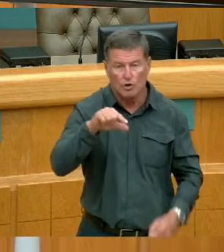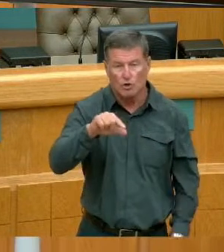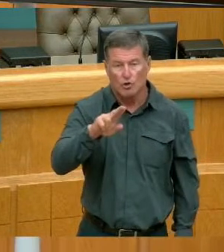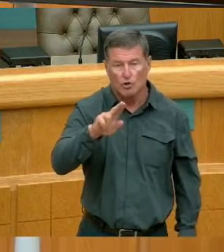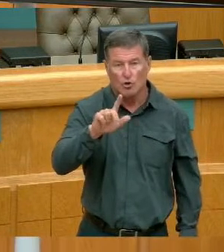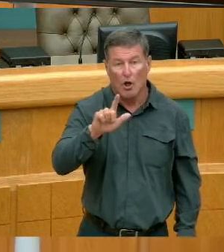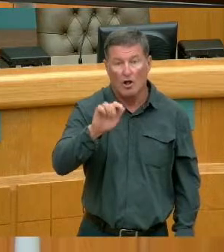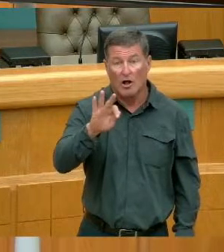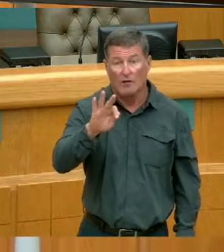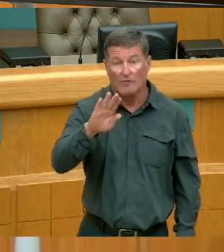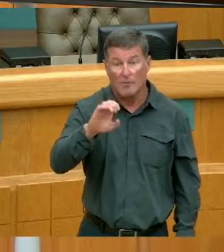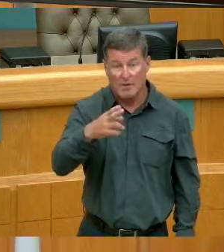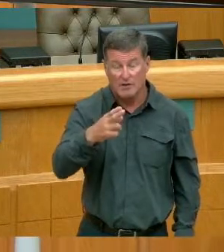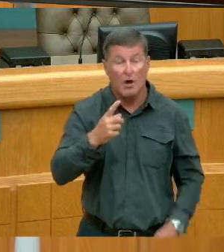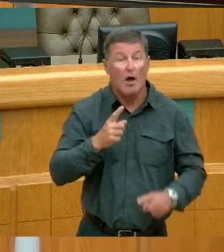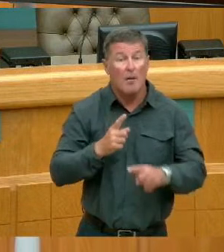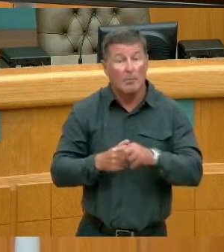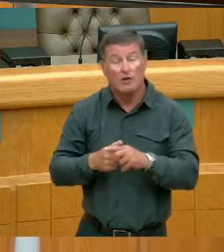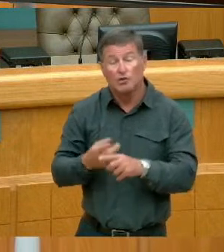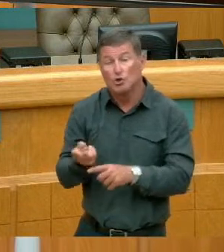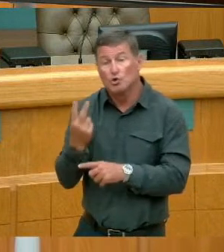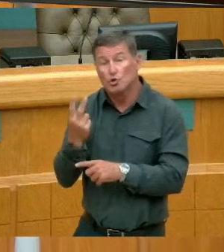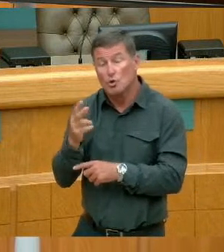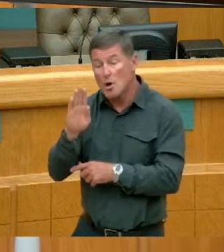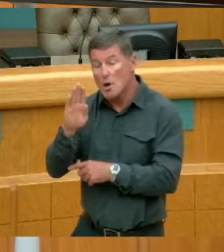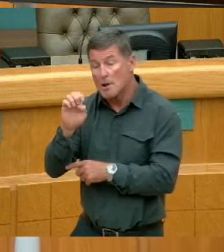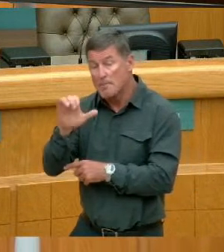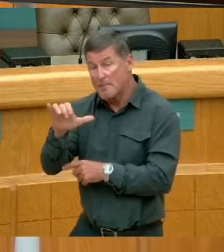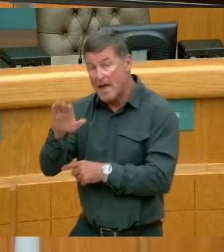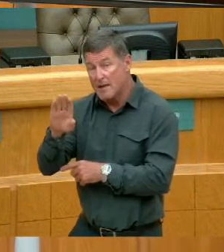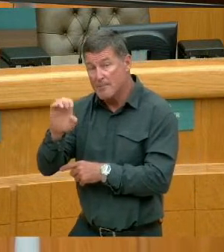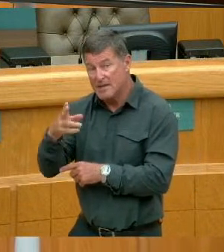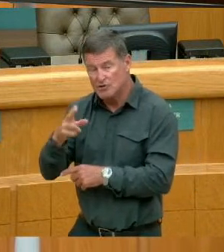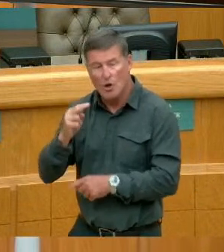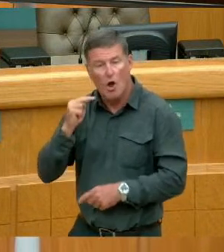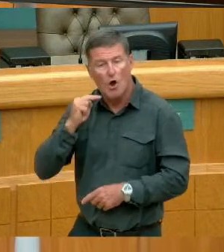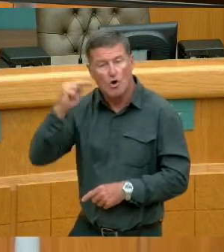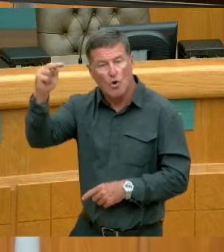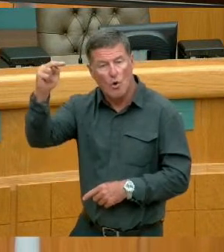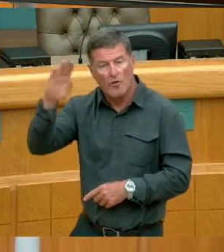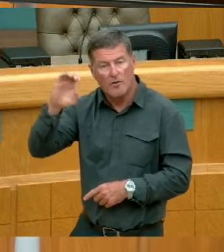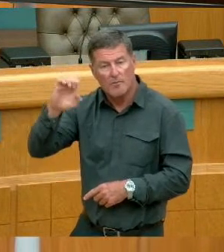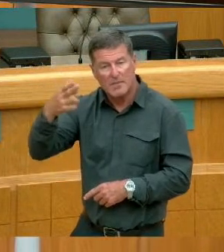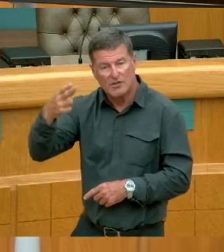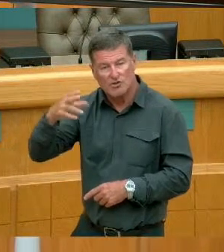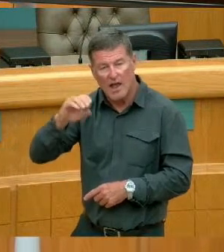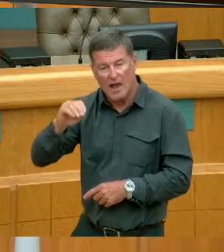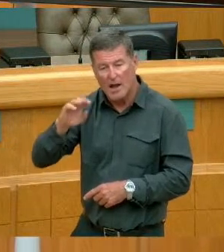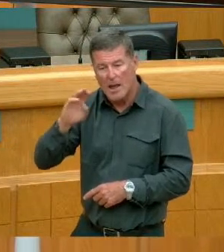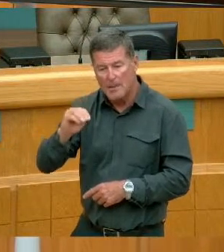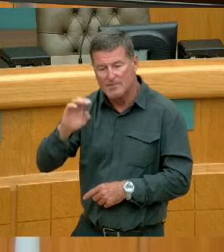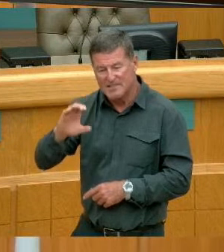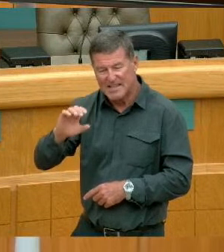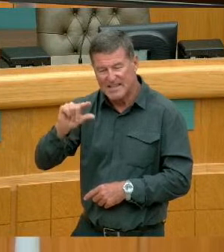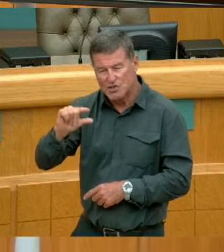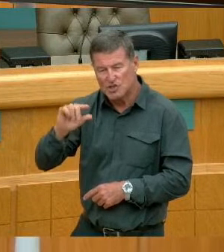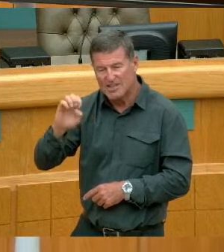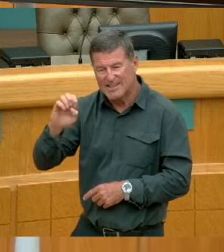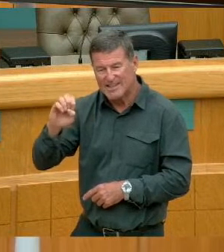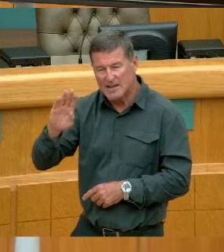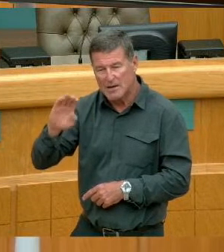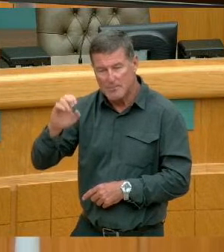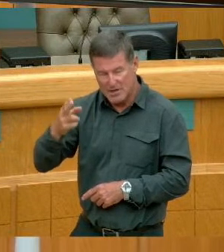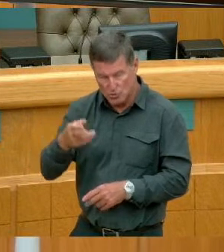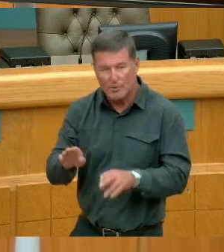Additionally, we're going to be closing the 2 beaches on the bay, so North Beach and McGee Beach will be closed those same 4 days. And